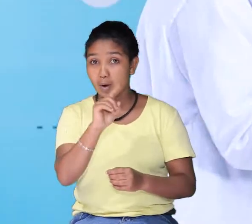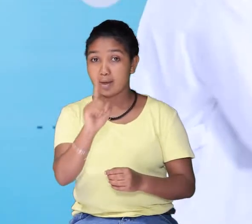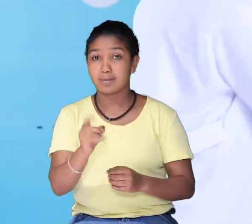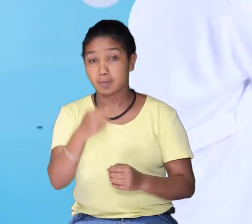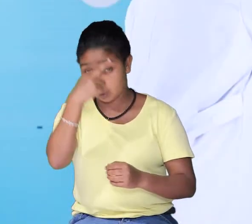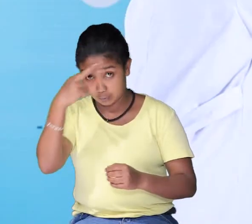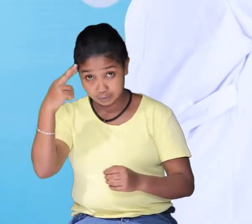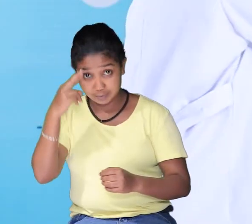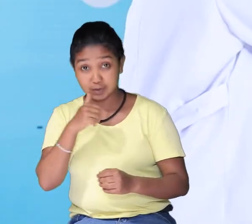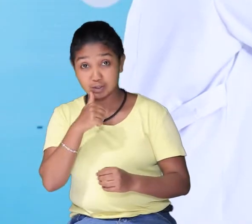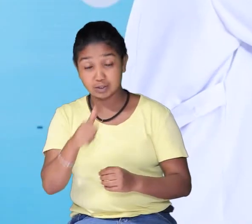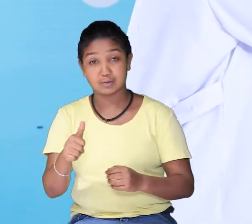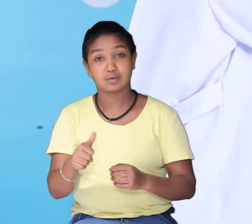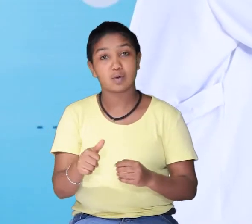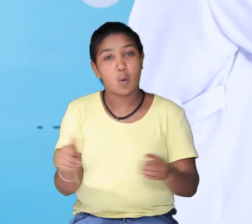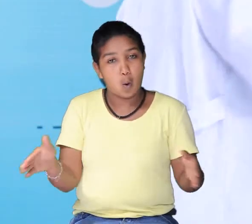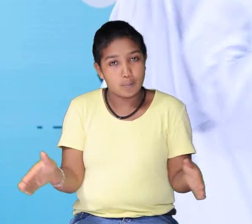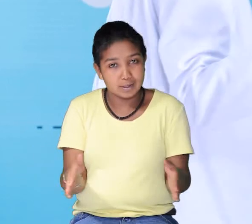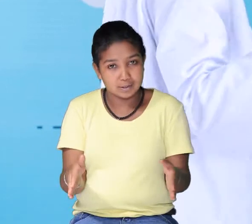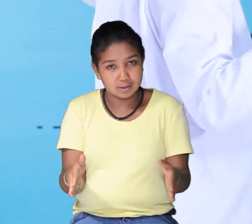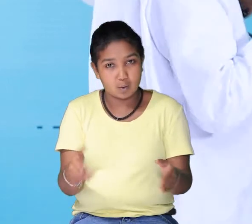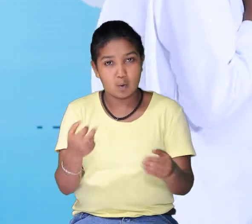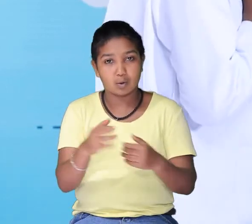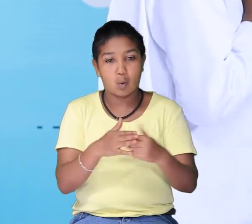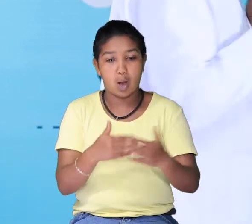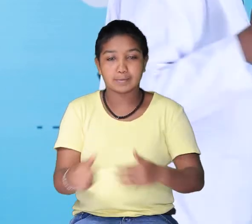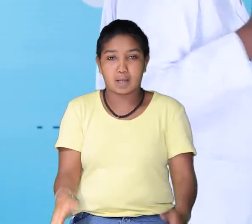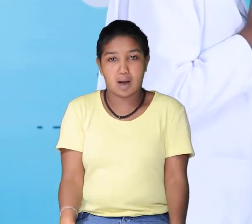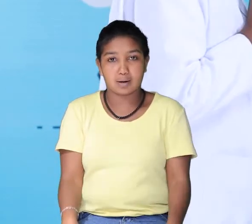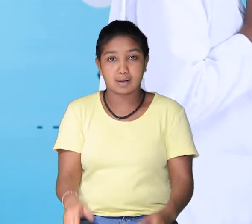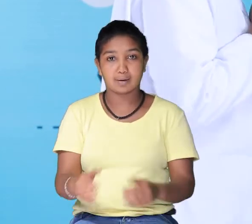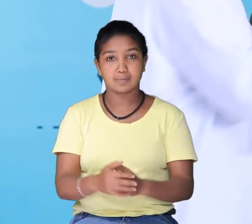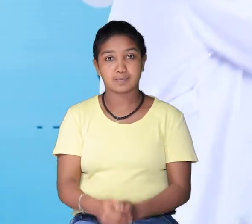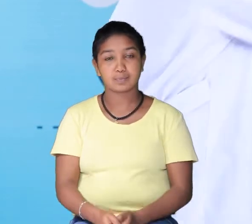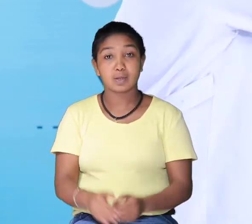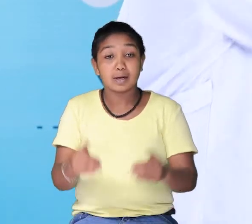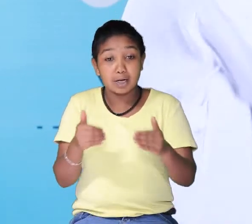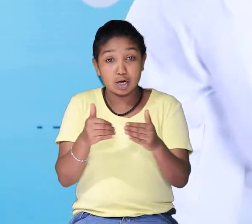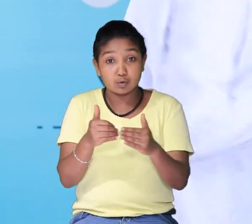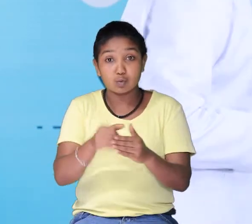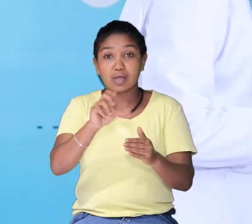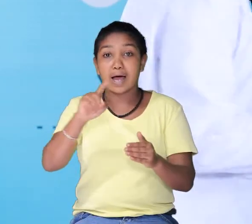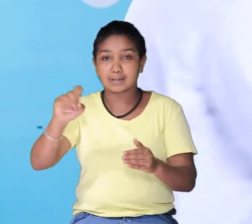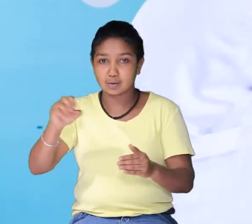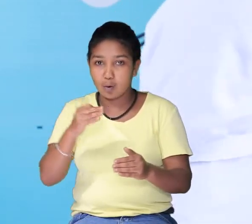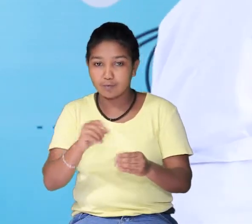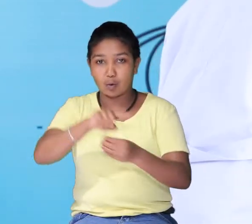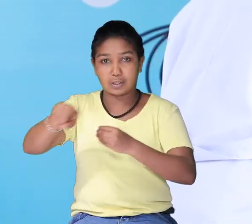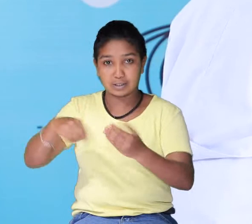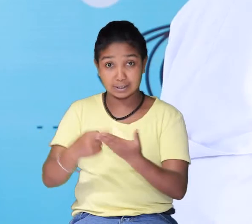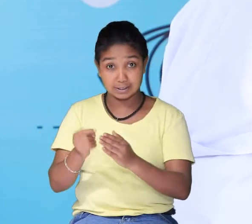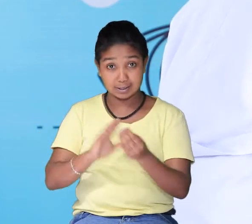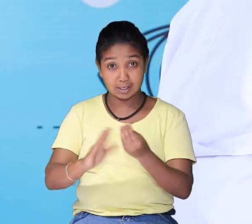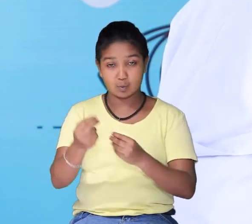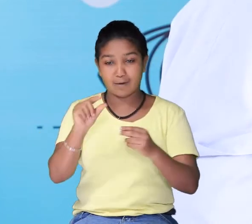inertia? Because she compressed, or she collapsed her hands and brought it nearer to the axis of rotation. Therefore, in this